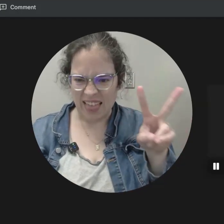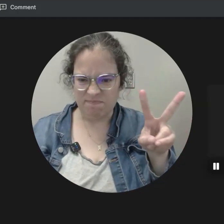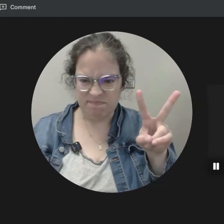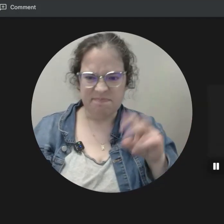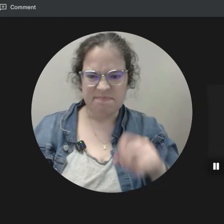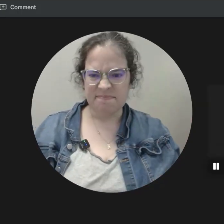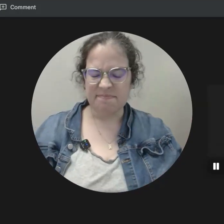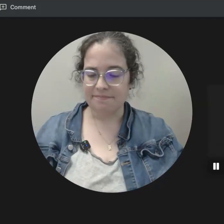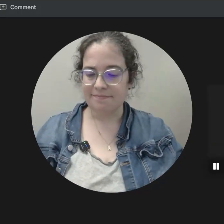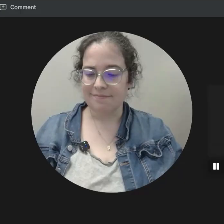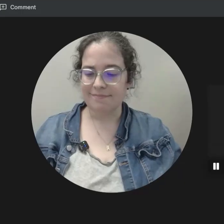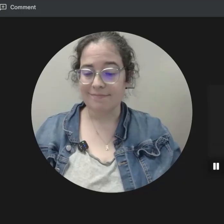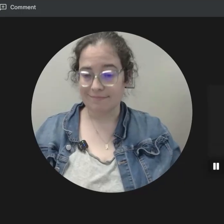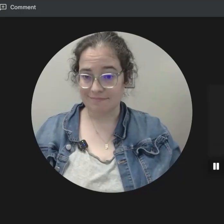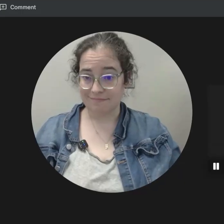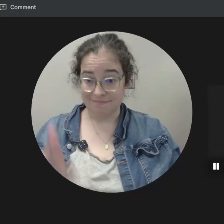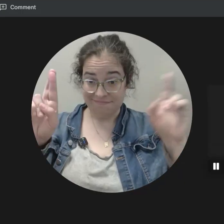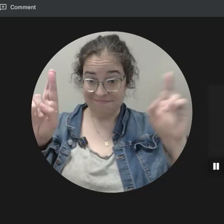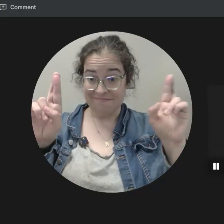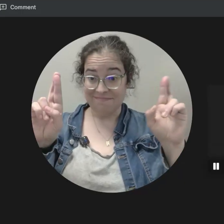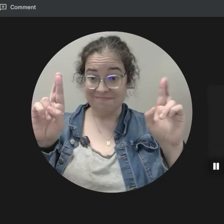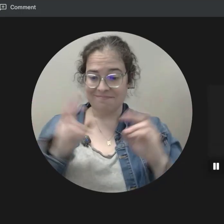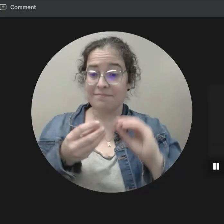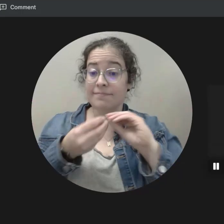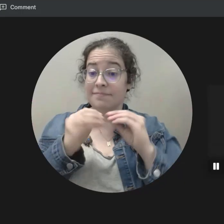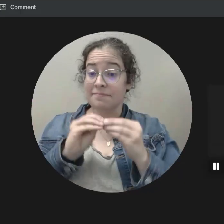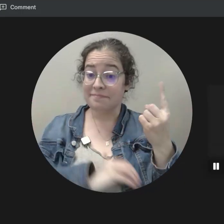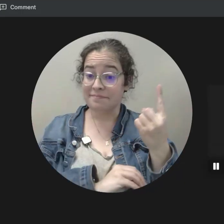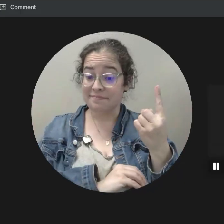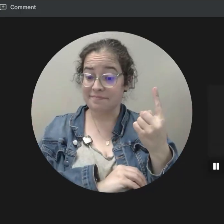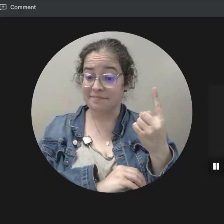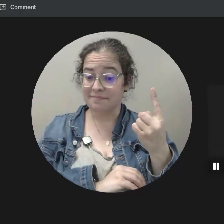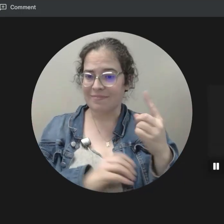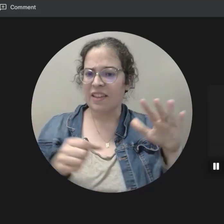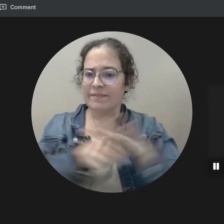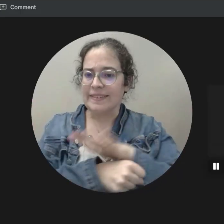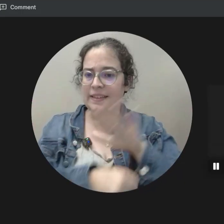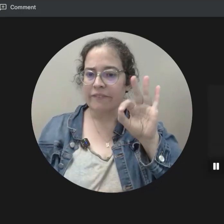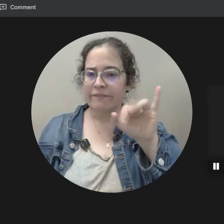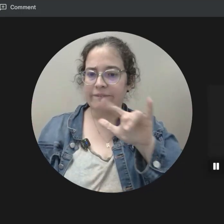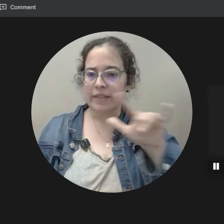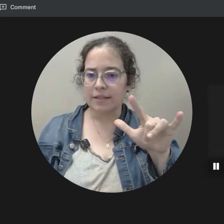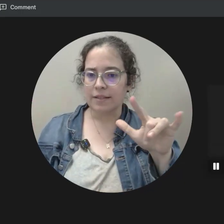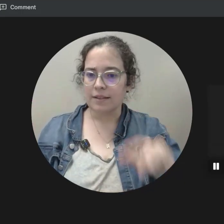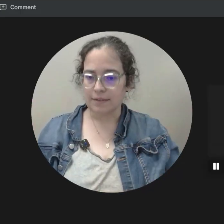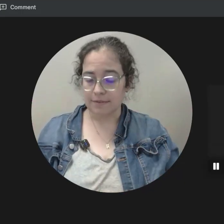Second column. Number 1, filled.